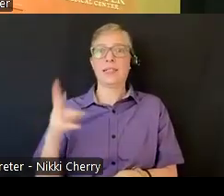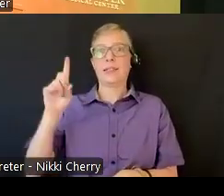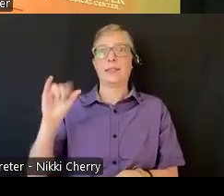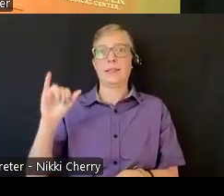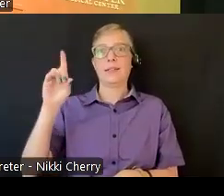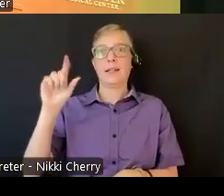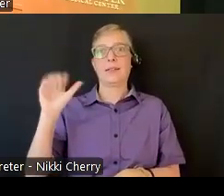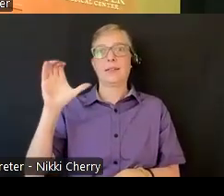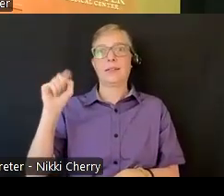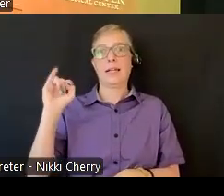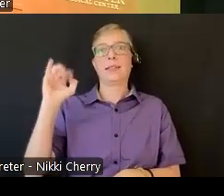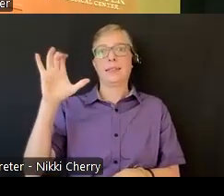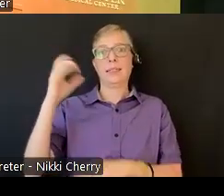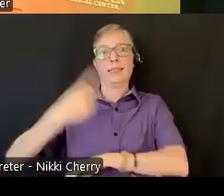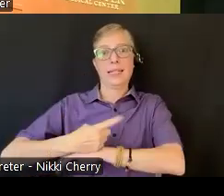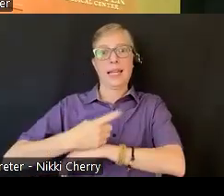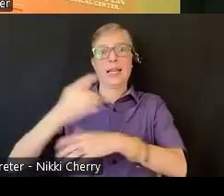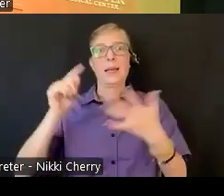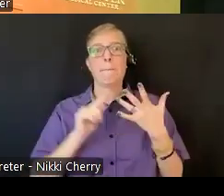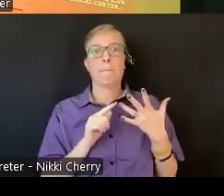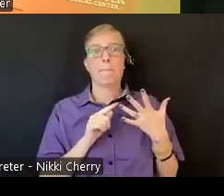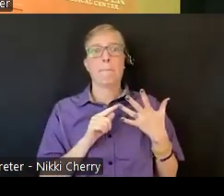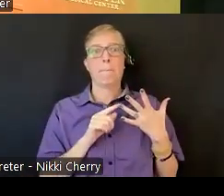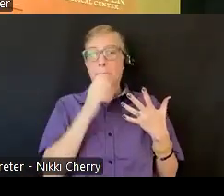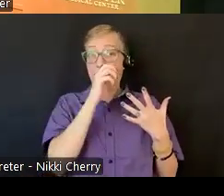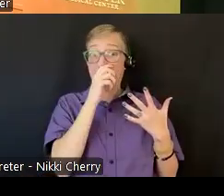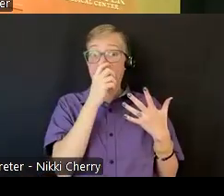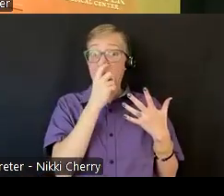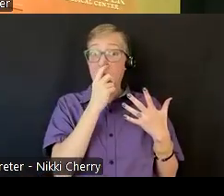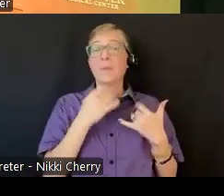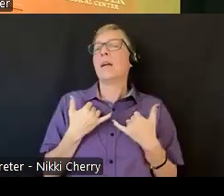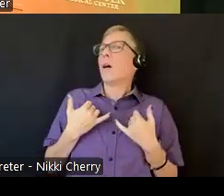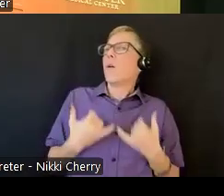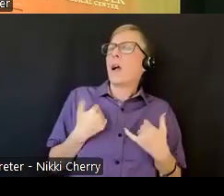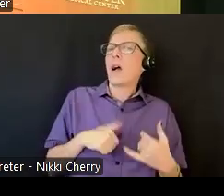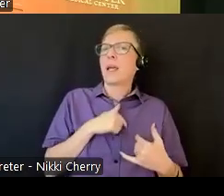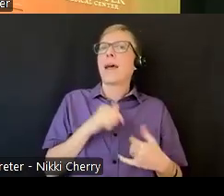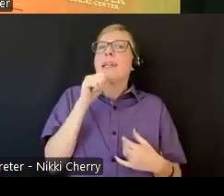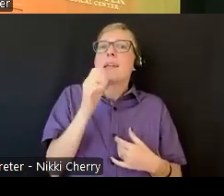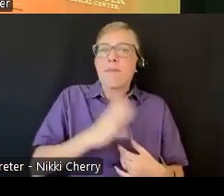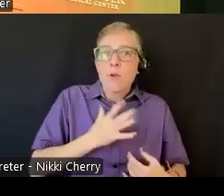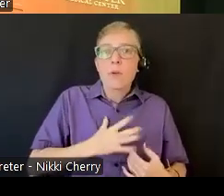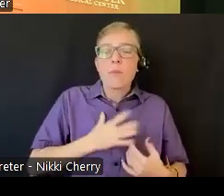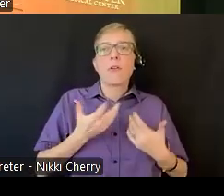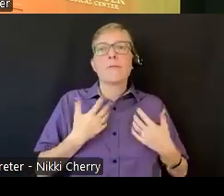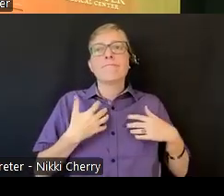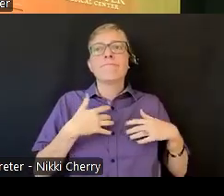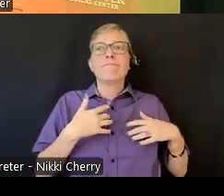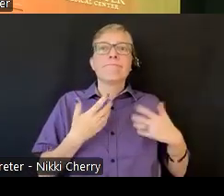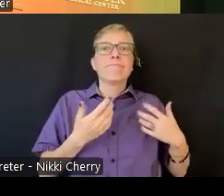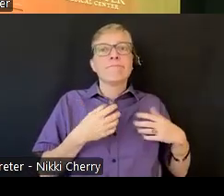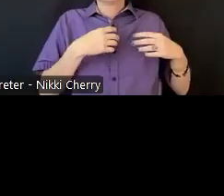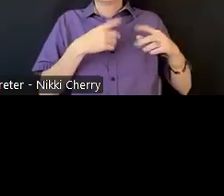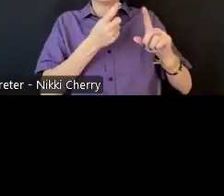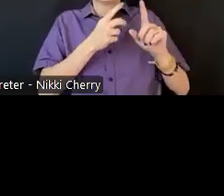lot of informal volunteers and shadowing and visiting trainees, and that's also getting well